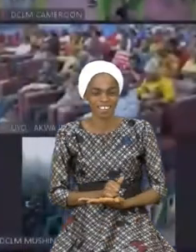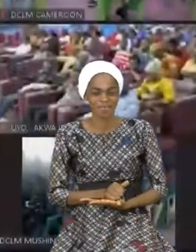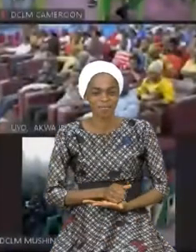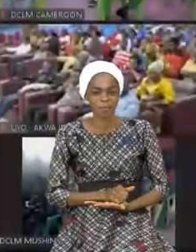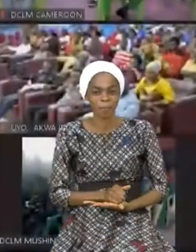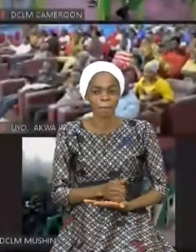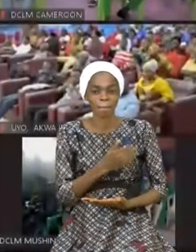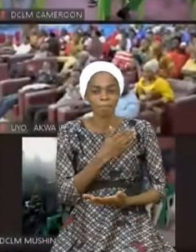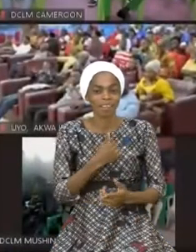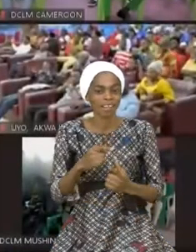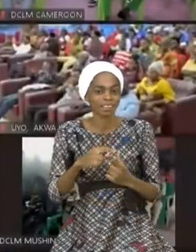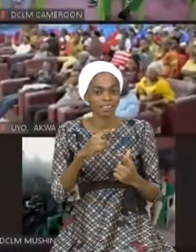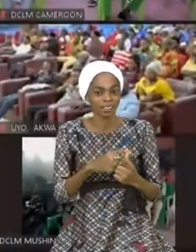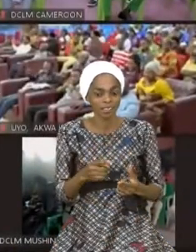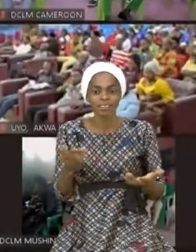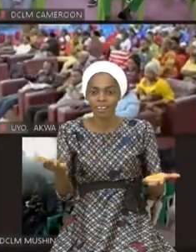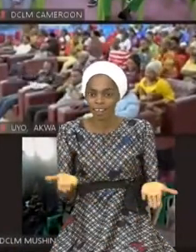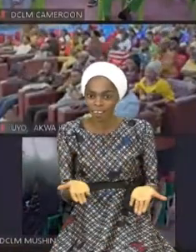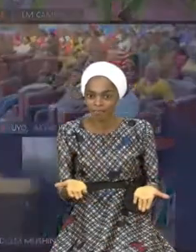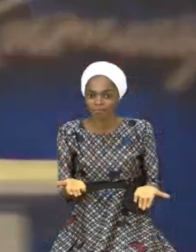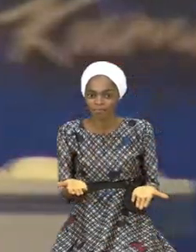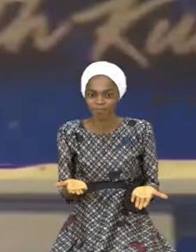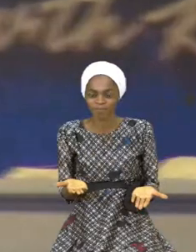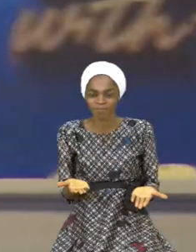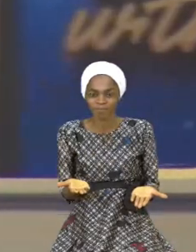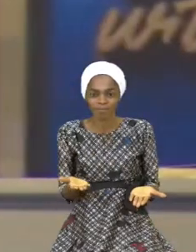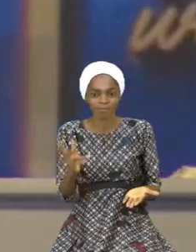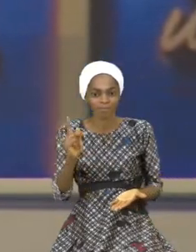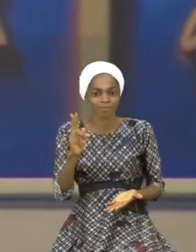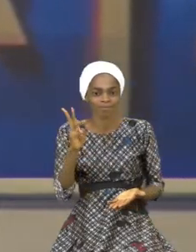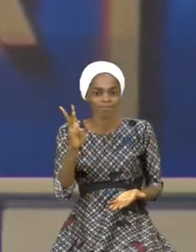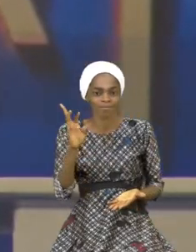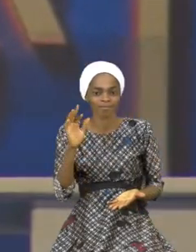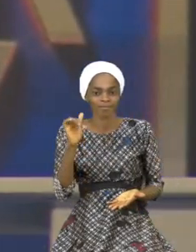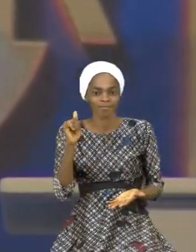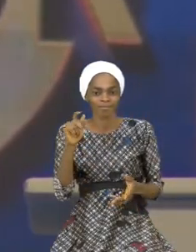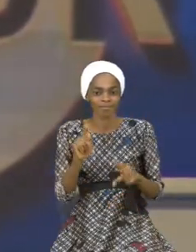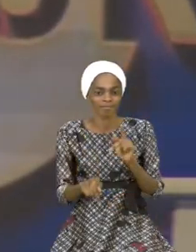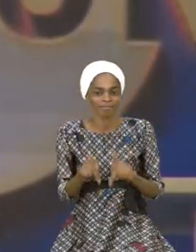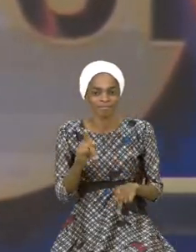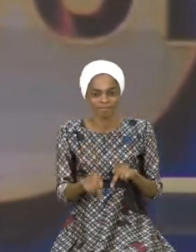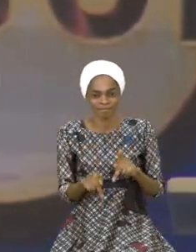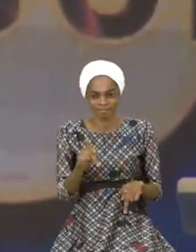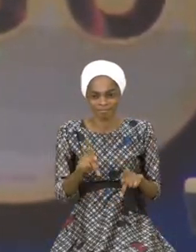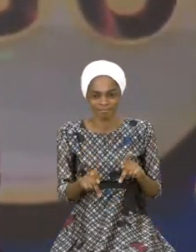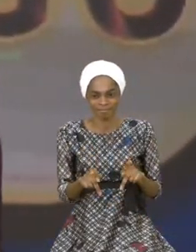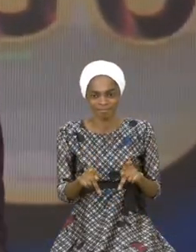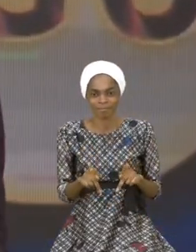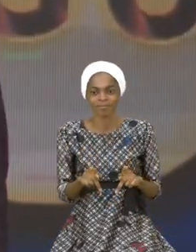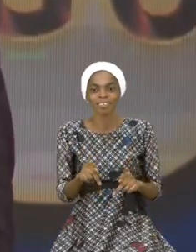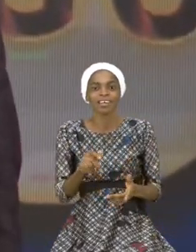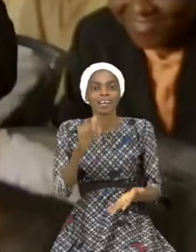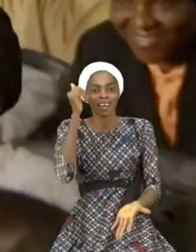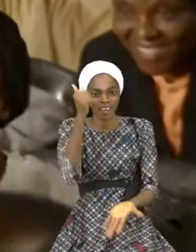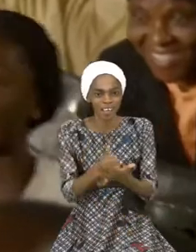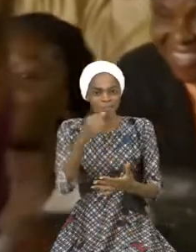and then here quarrel people even in your